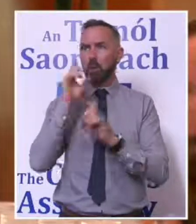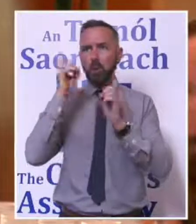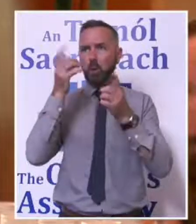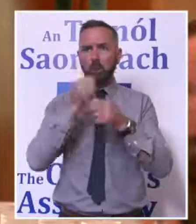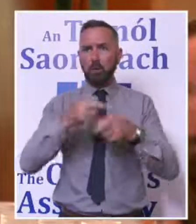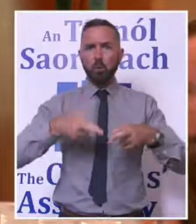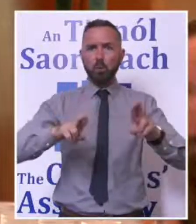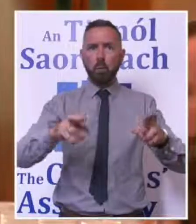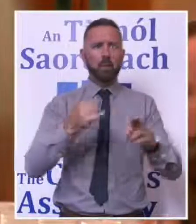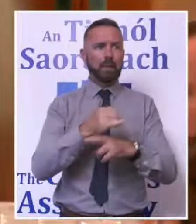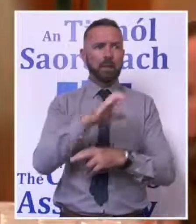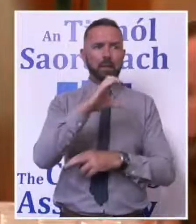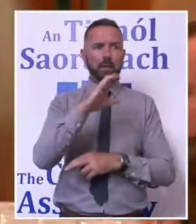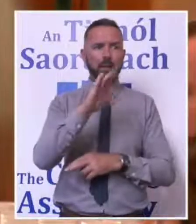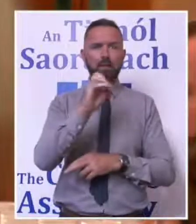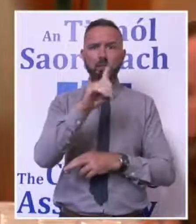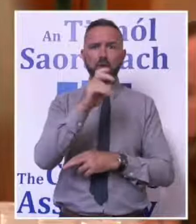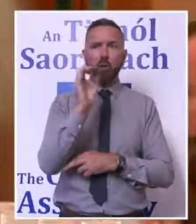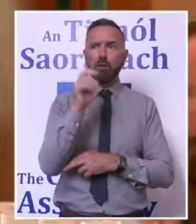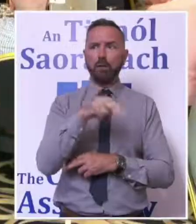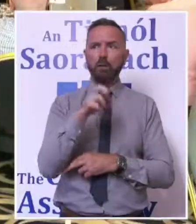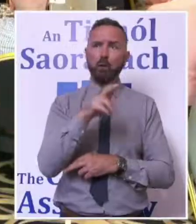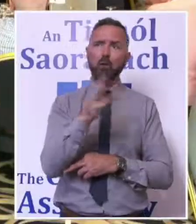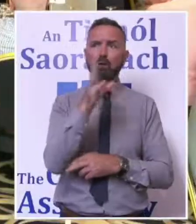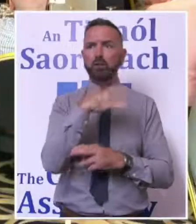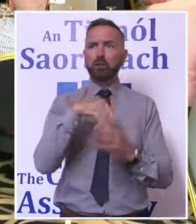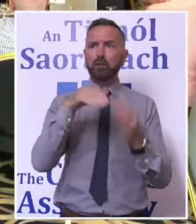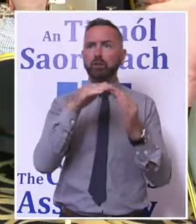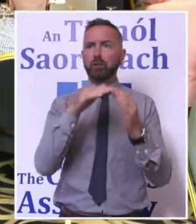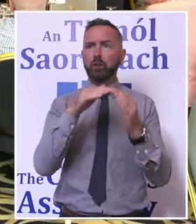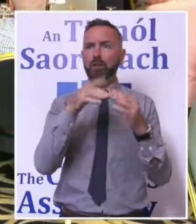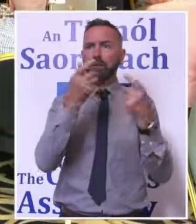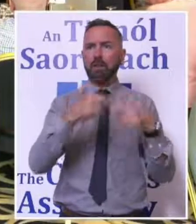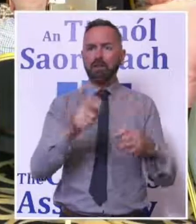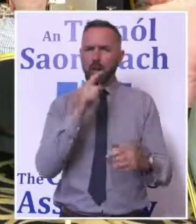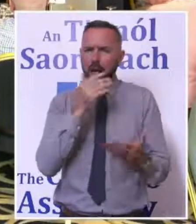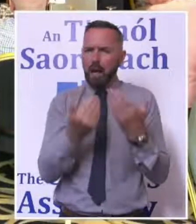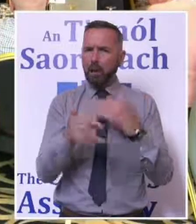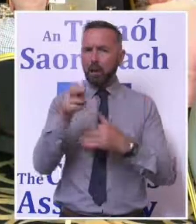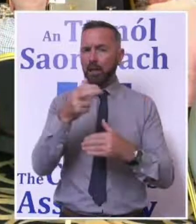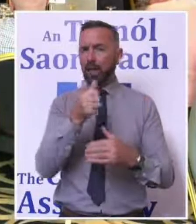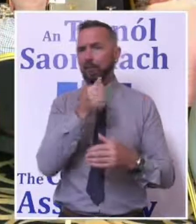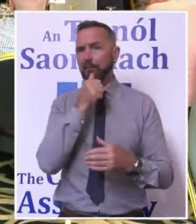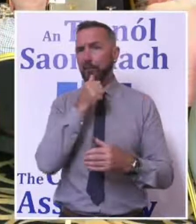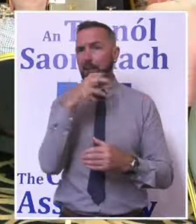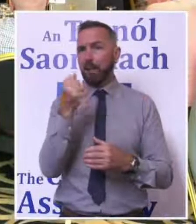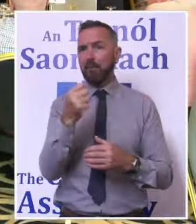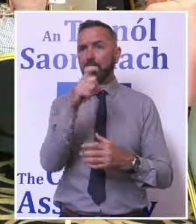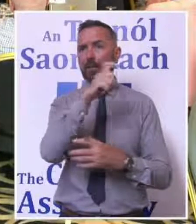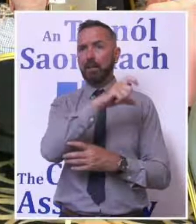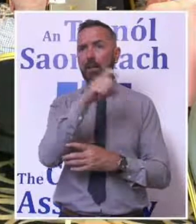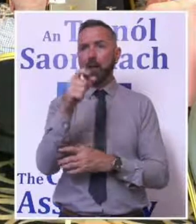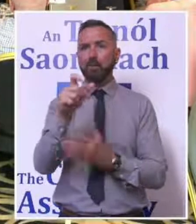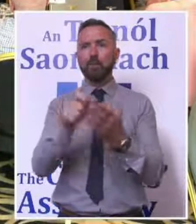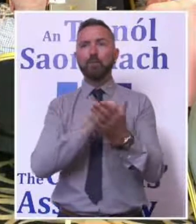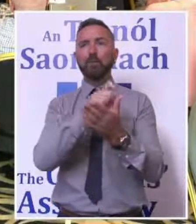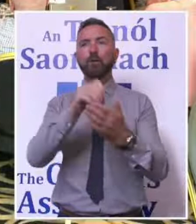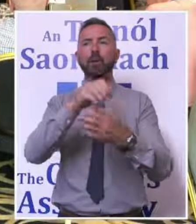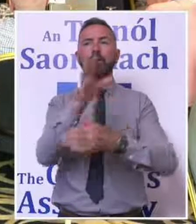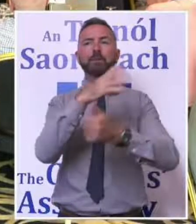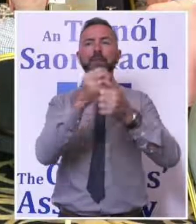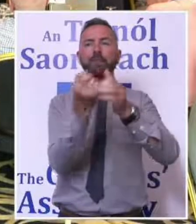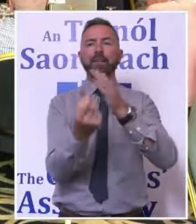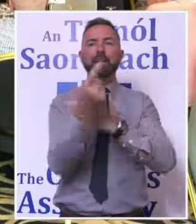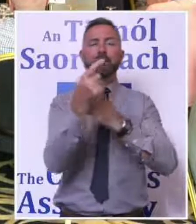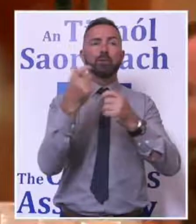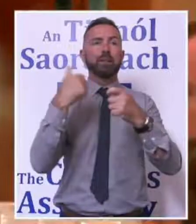in Clondalkin or in Churchtown. So how do you, first of all, have councillors voting on particular issues